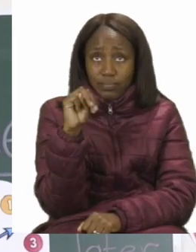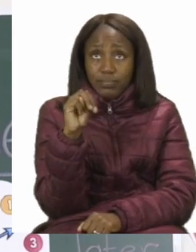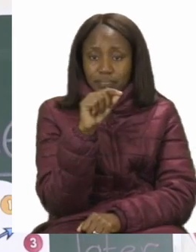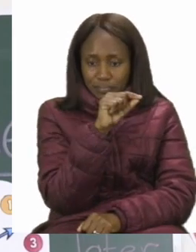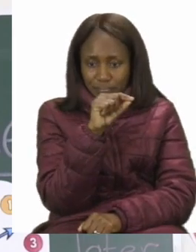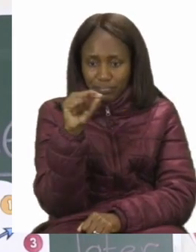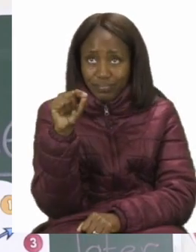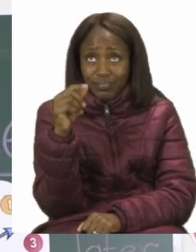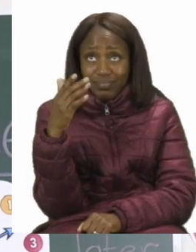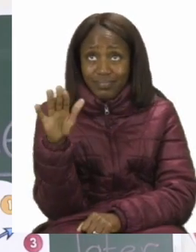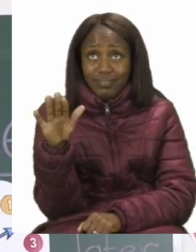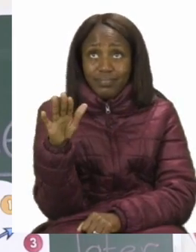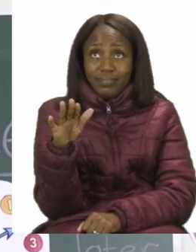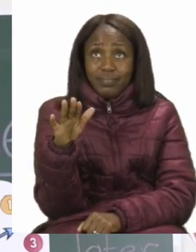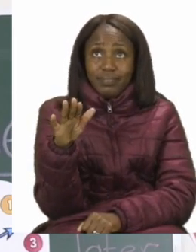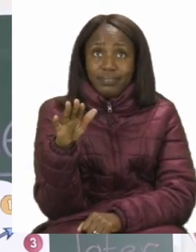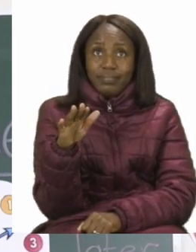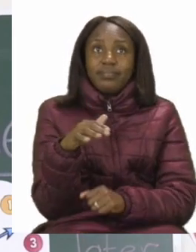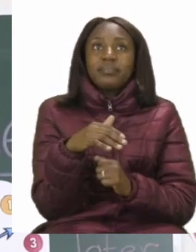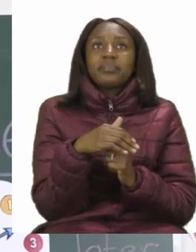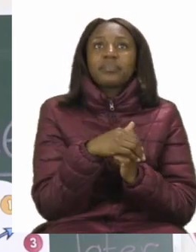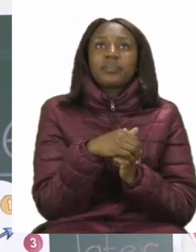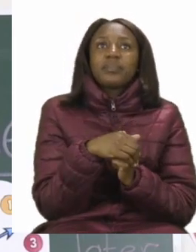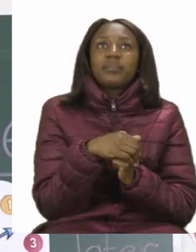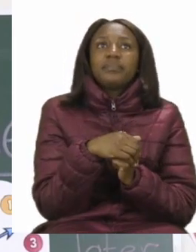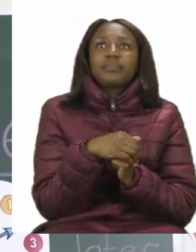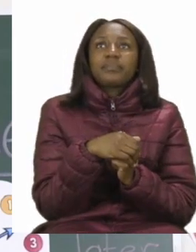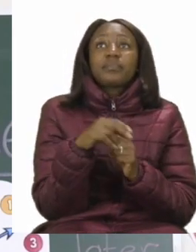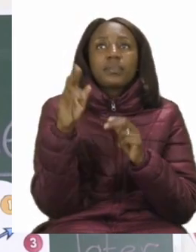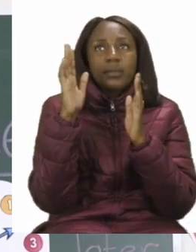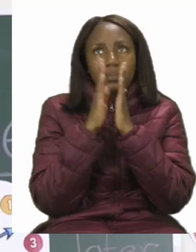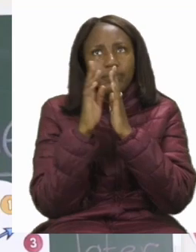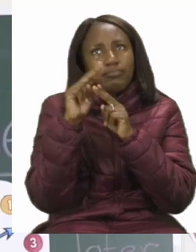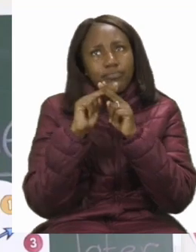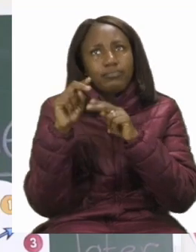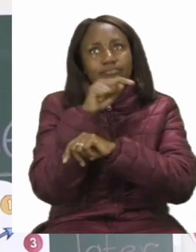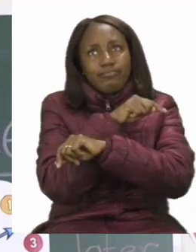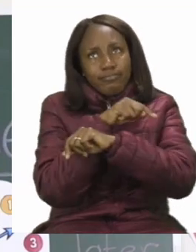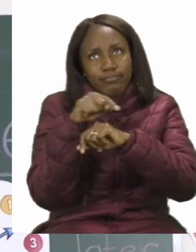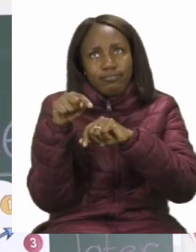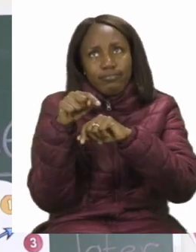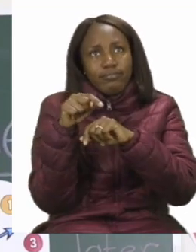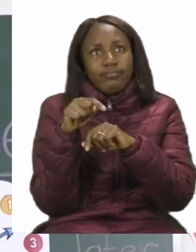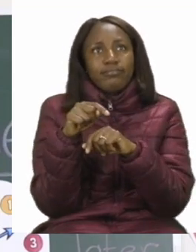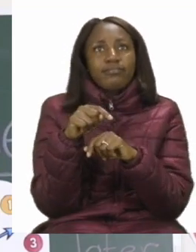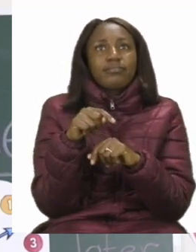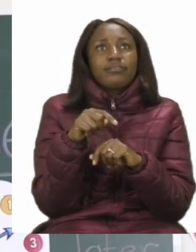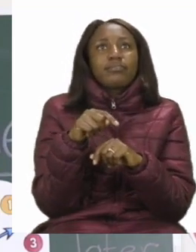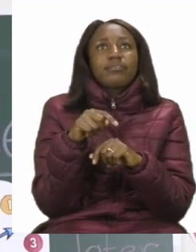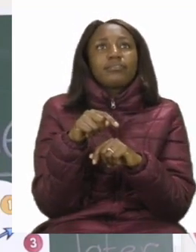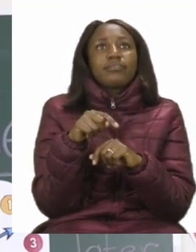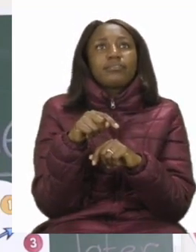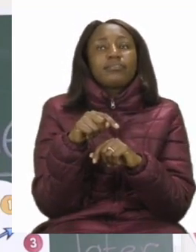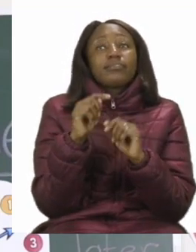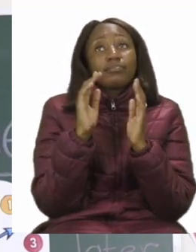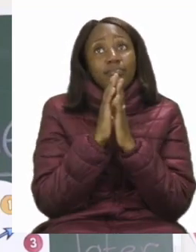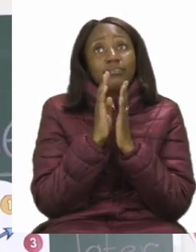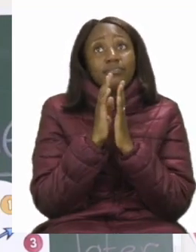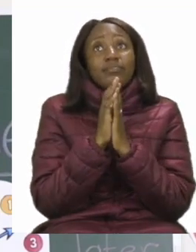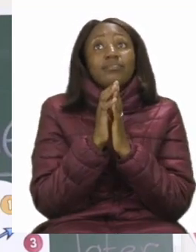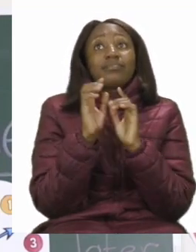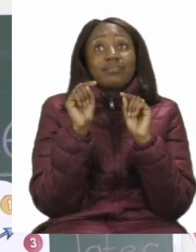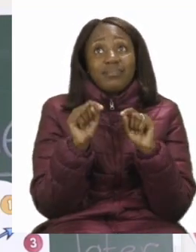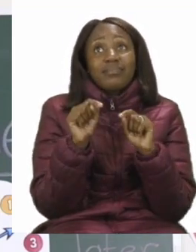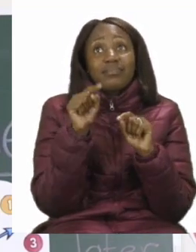centimeter line that I have measured with my ruler. Okay, now boys and girls,